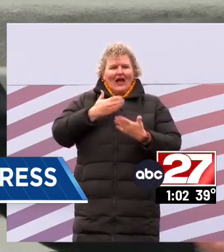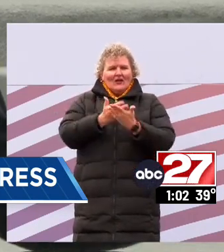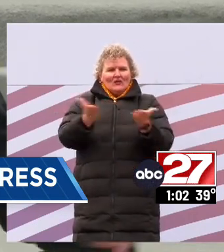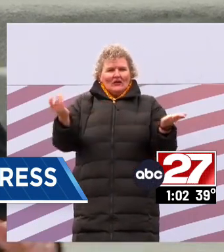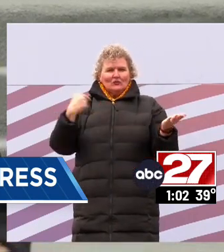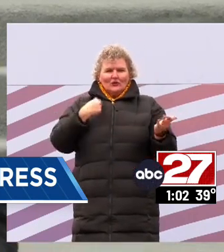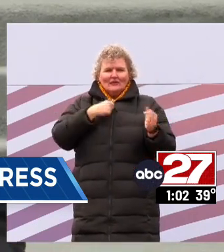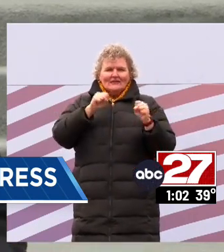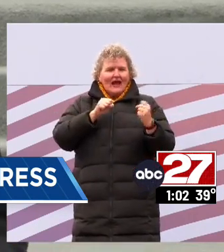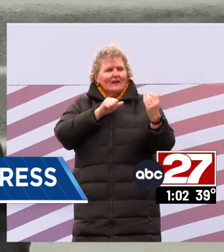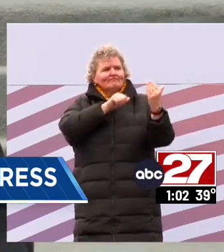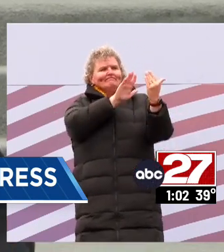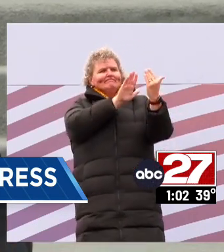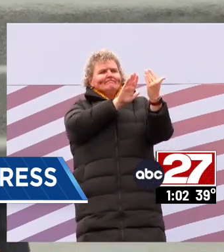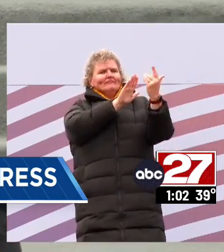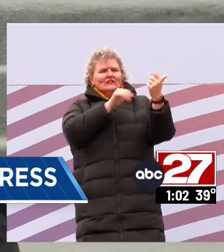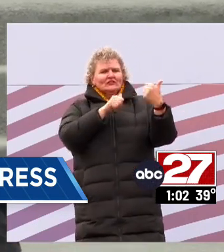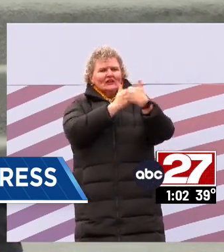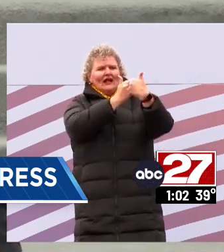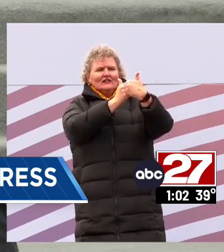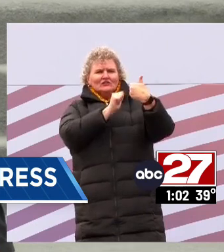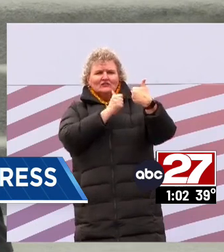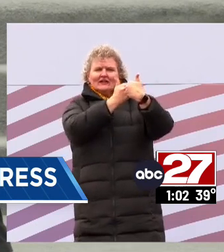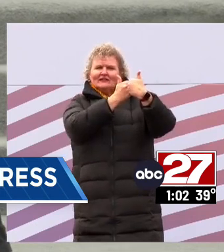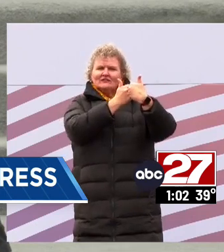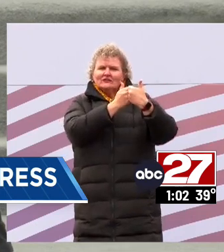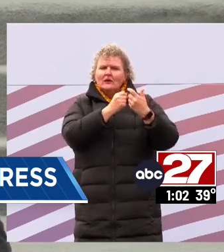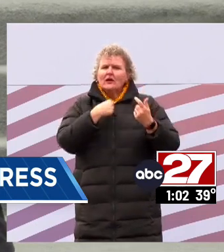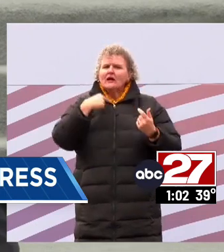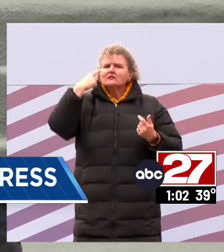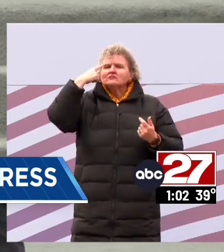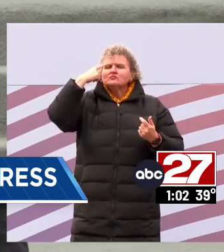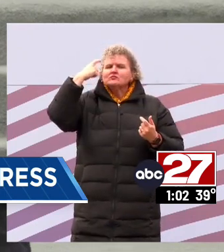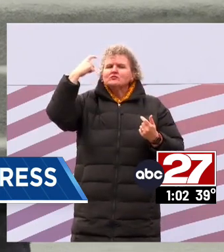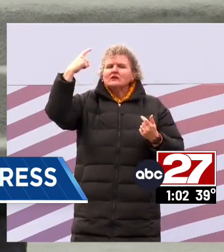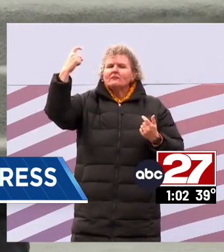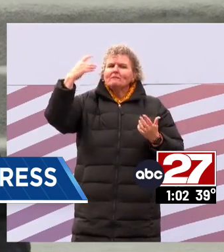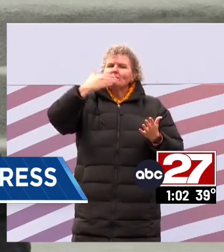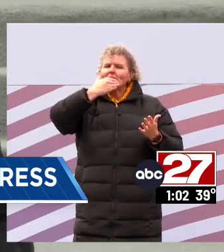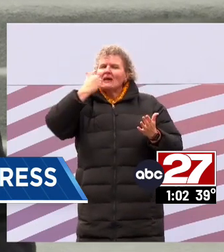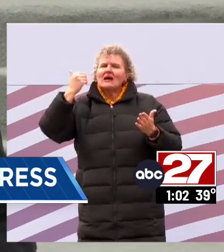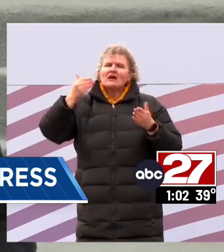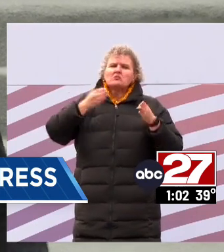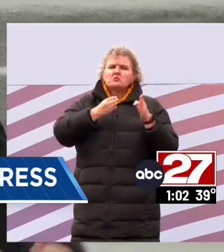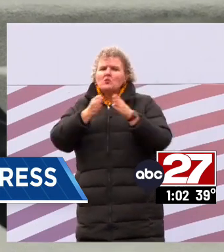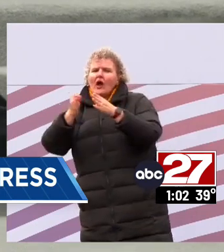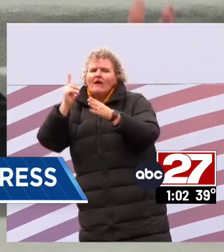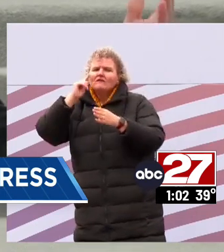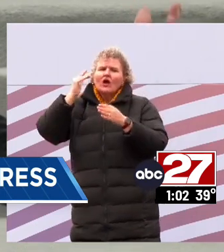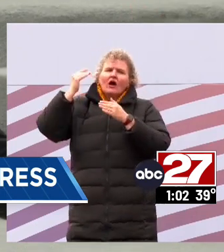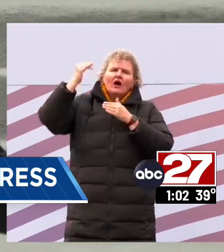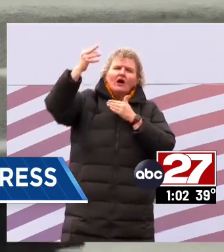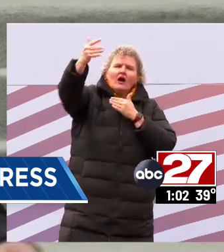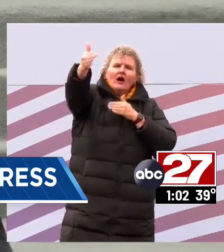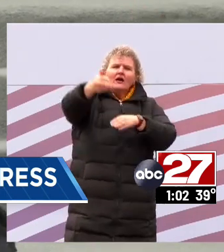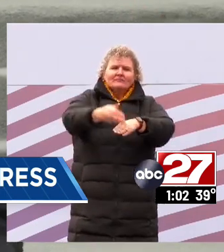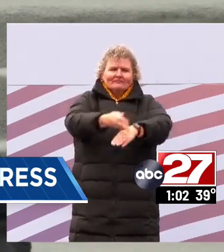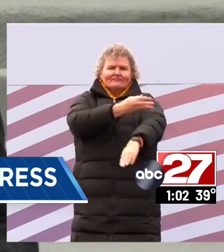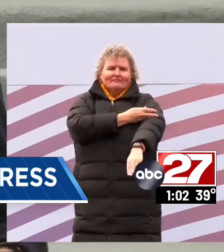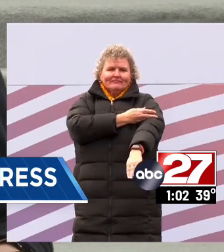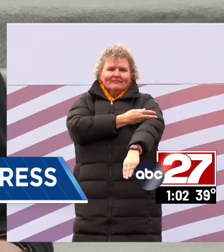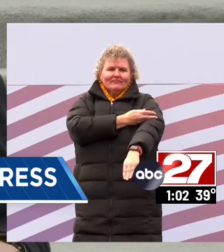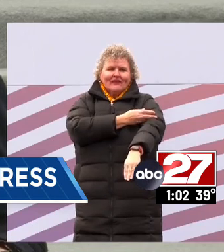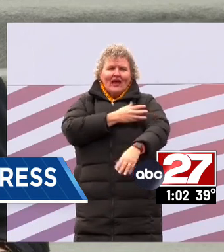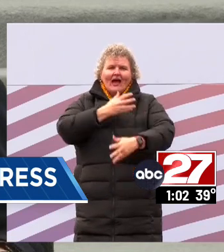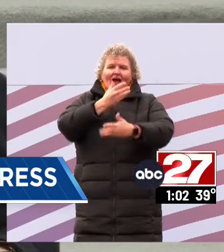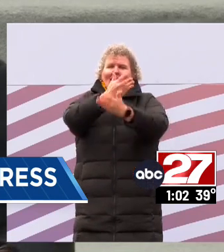big challenges again and dream of brighter, more prosperous tomorrows, where our air is clean, our